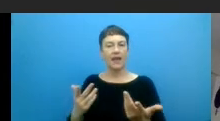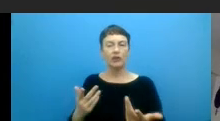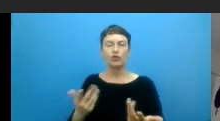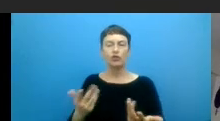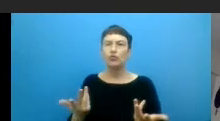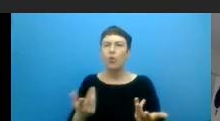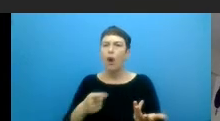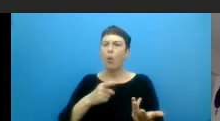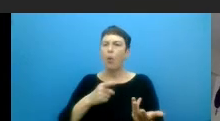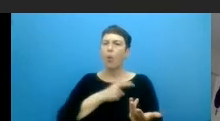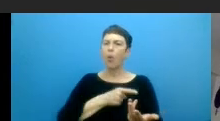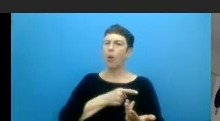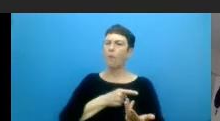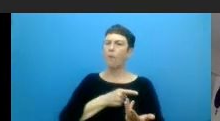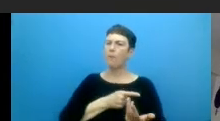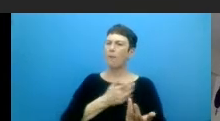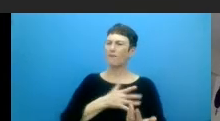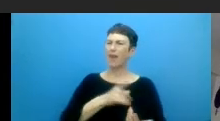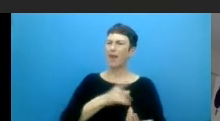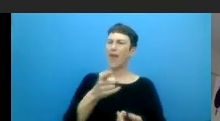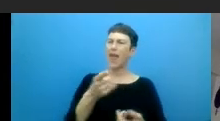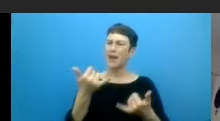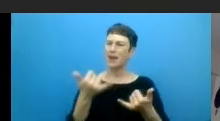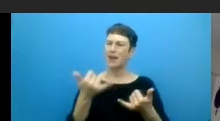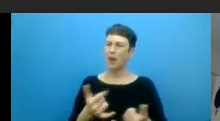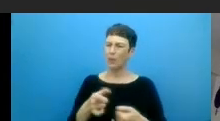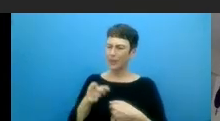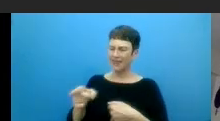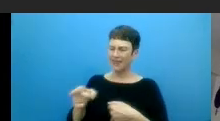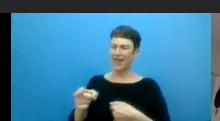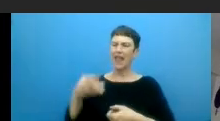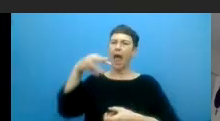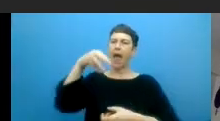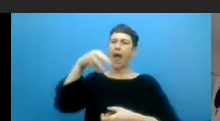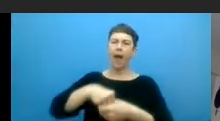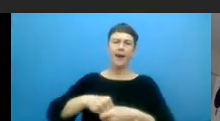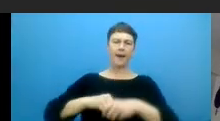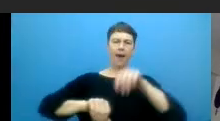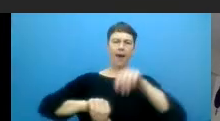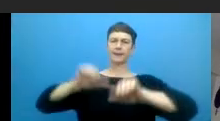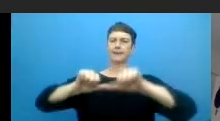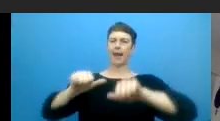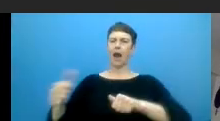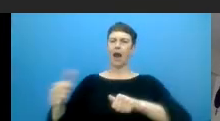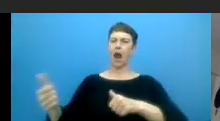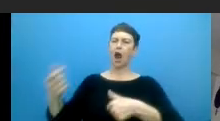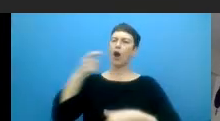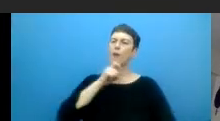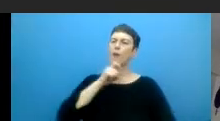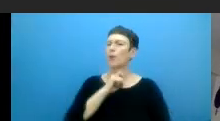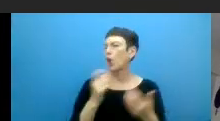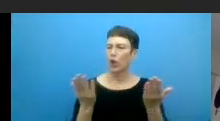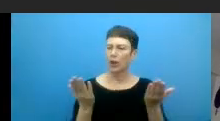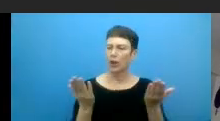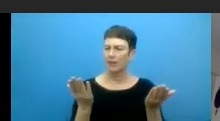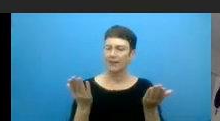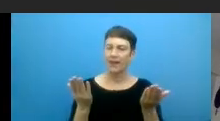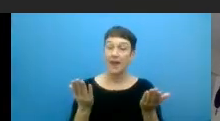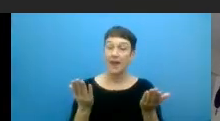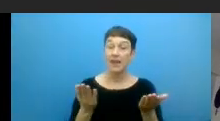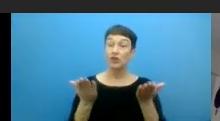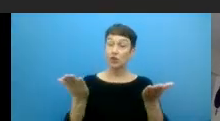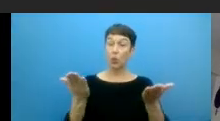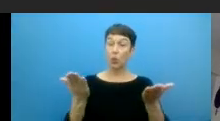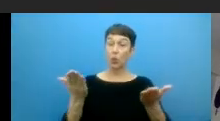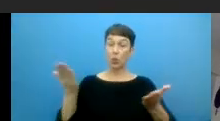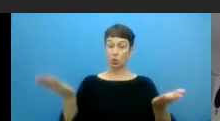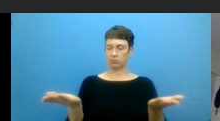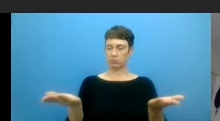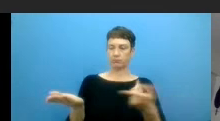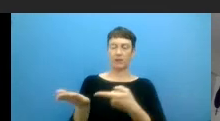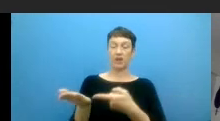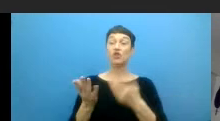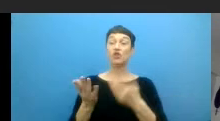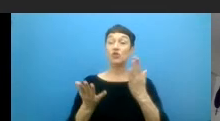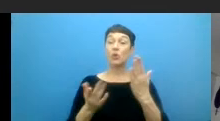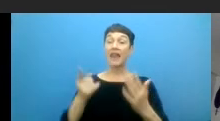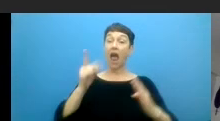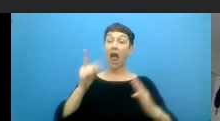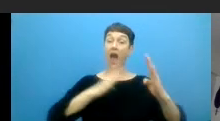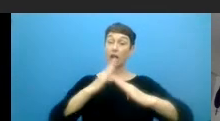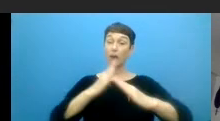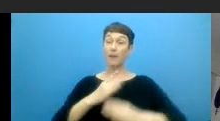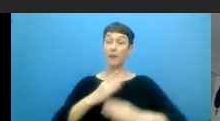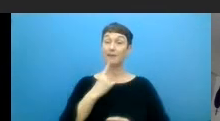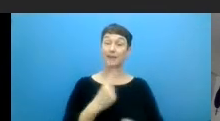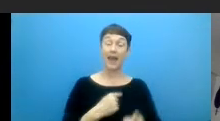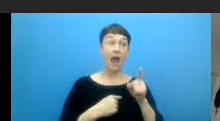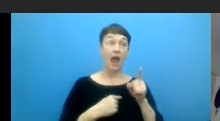in assessment. And the argument that they make very strongly is that academic language is actually not